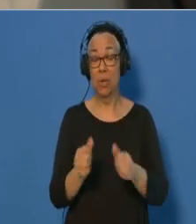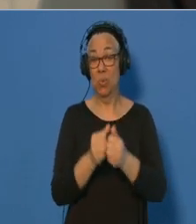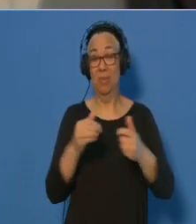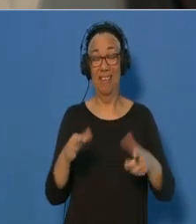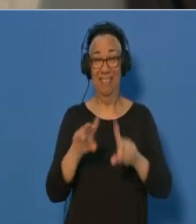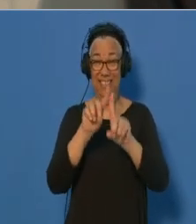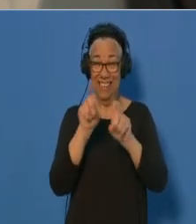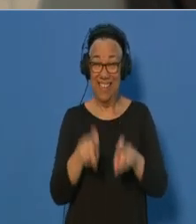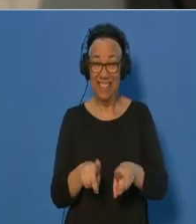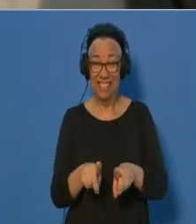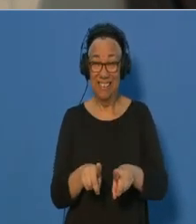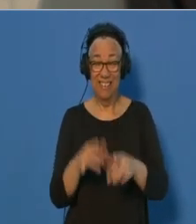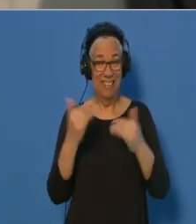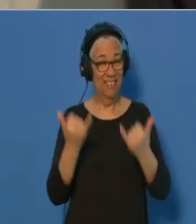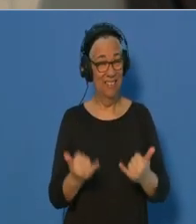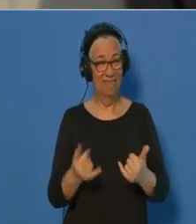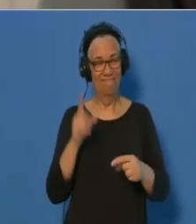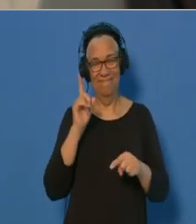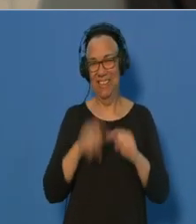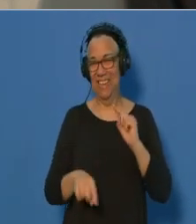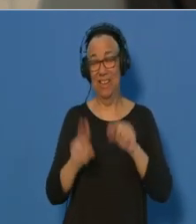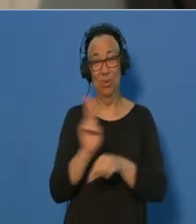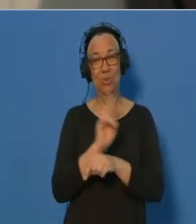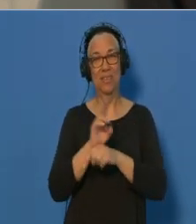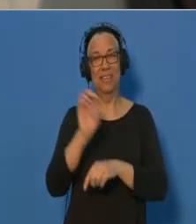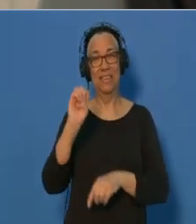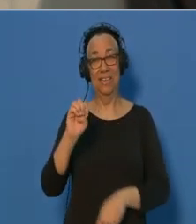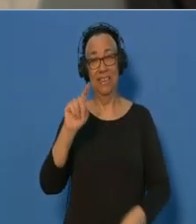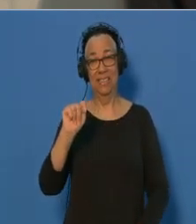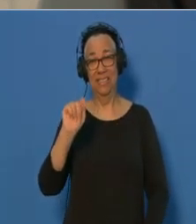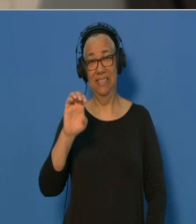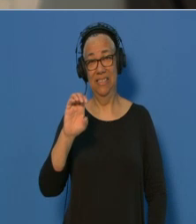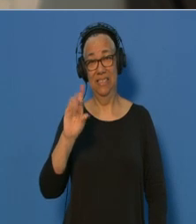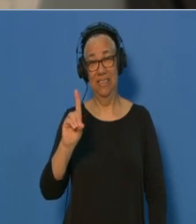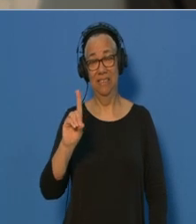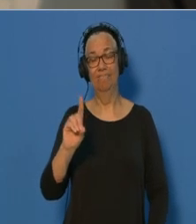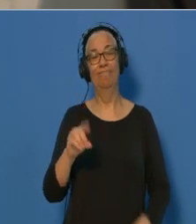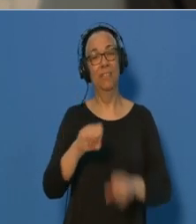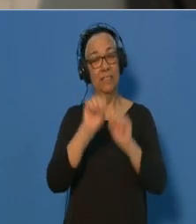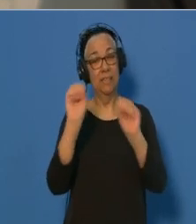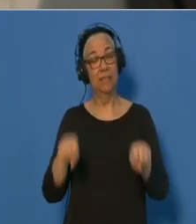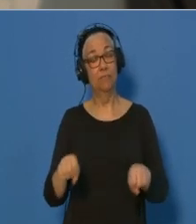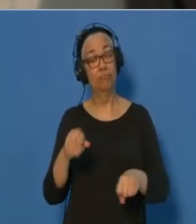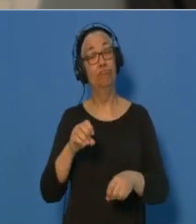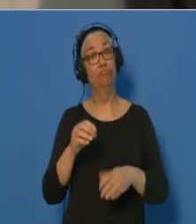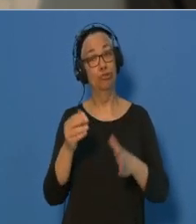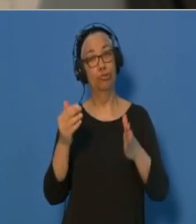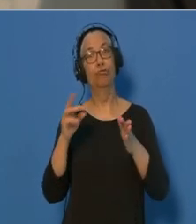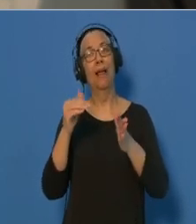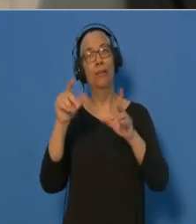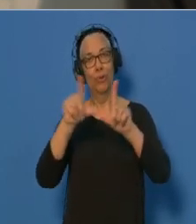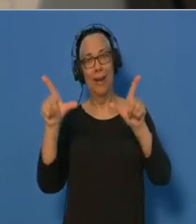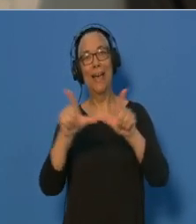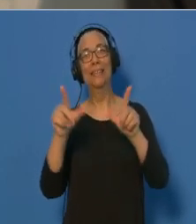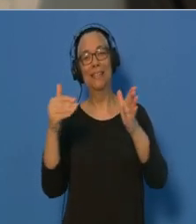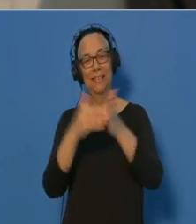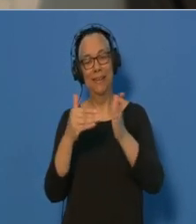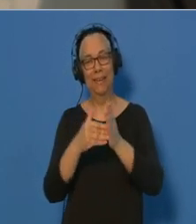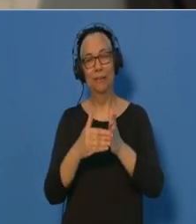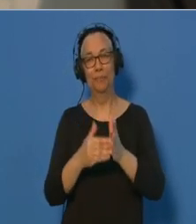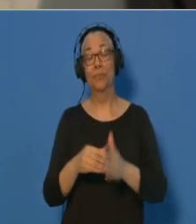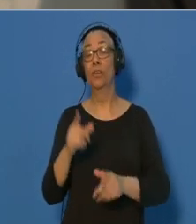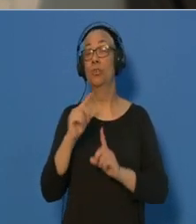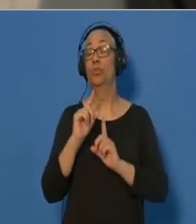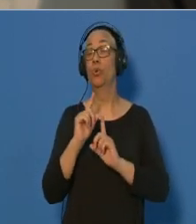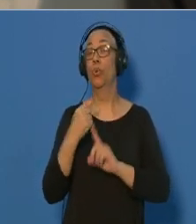they are now unable to utilize the ETCD system for relicensing. To address this issue,